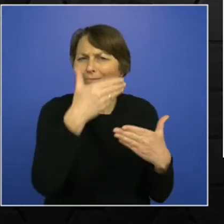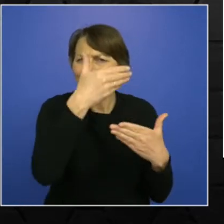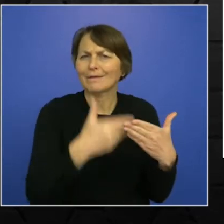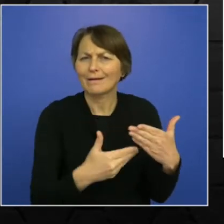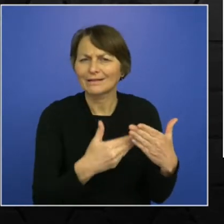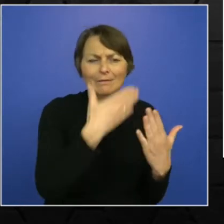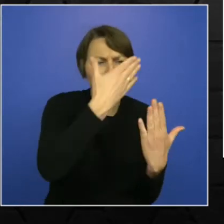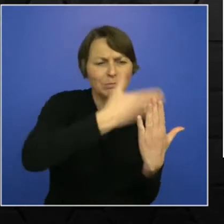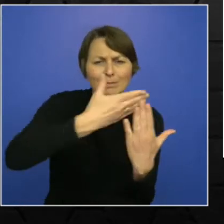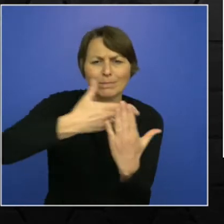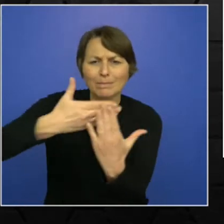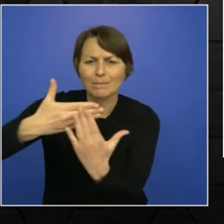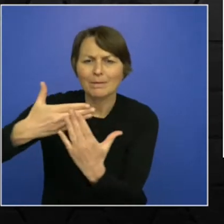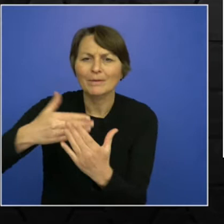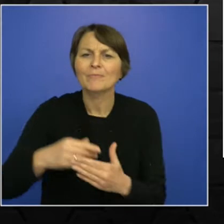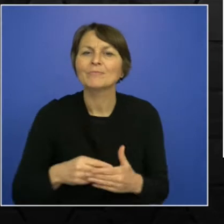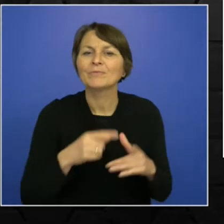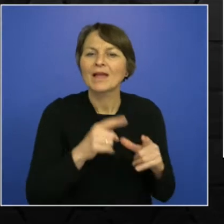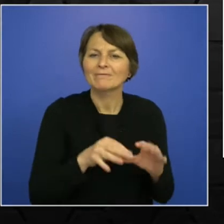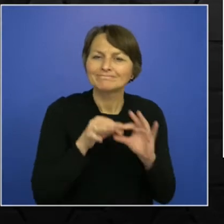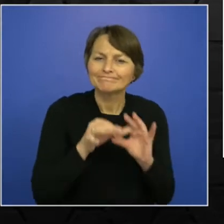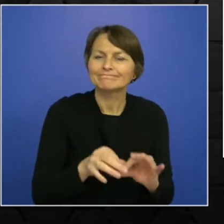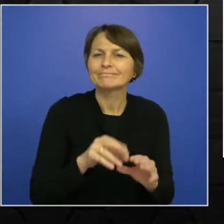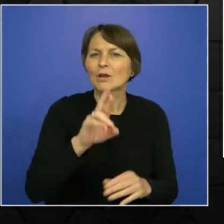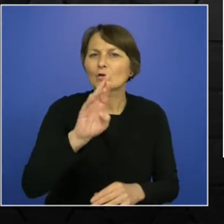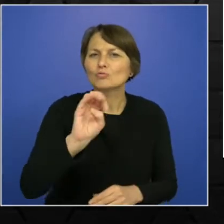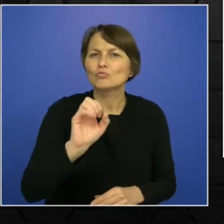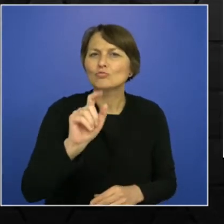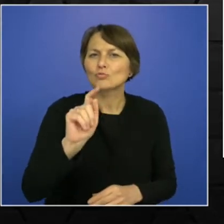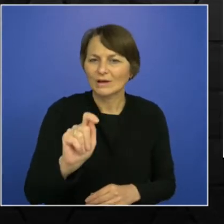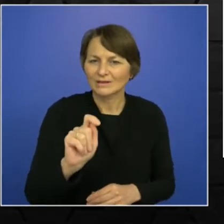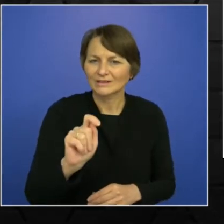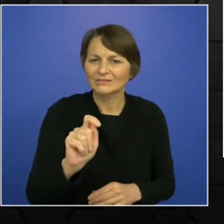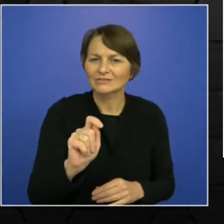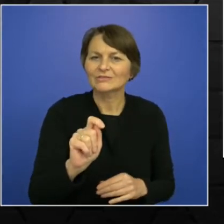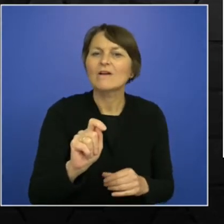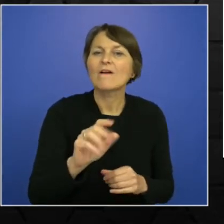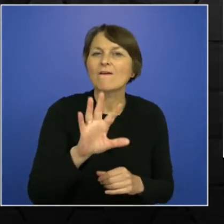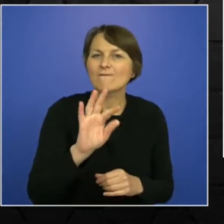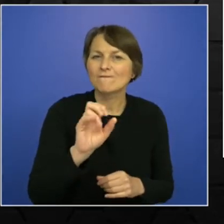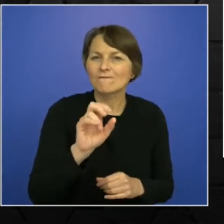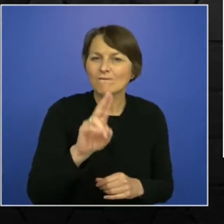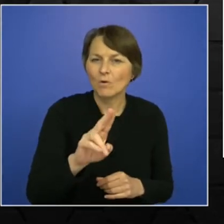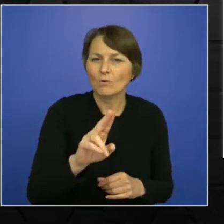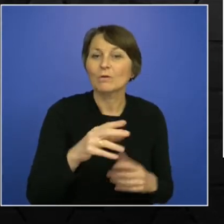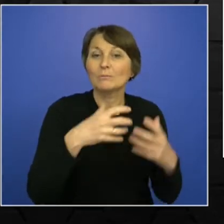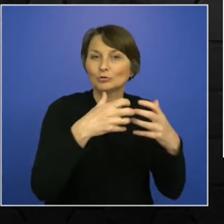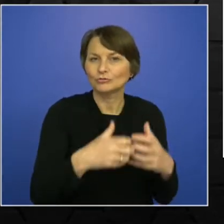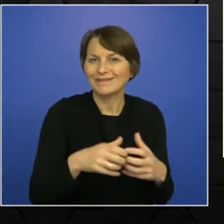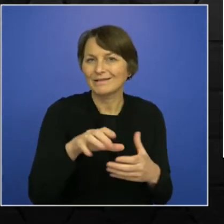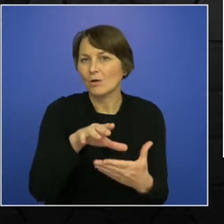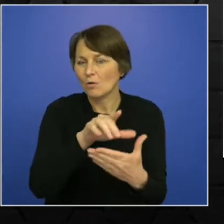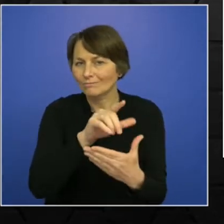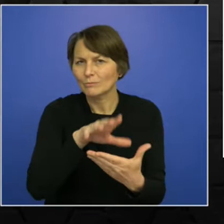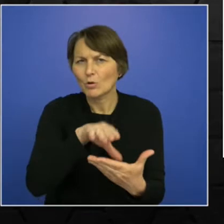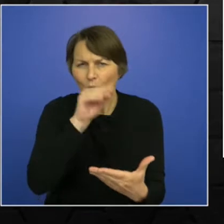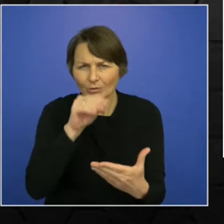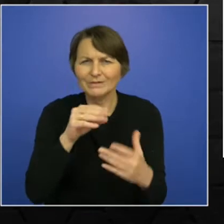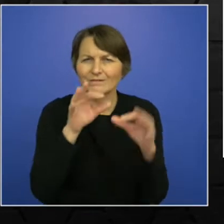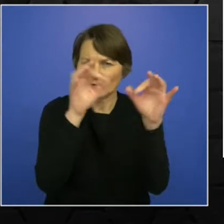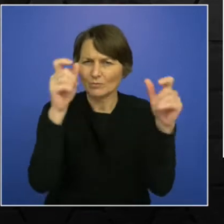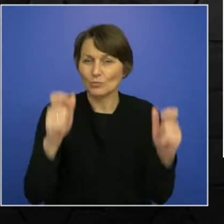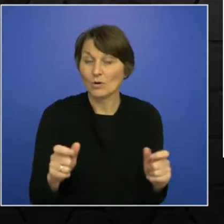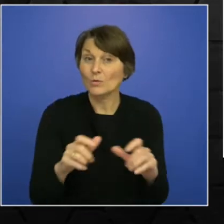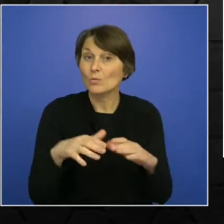elastic, restful machine learning framework. Why restful? We'll come to that, because most of the cognitive services offerings which Microsoft